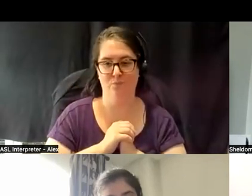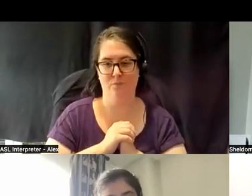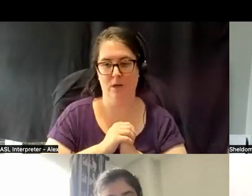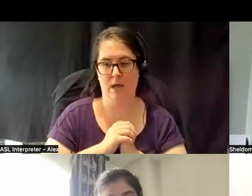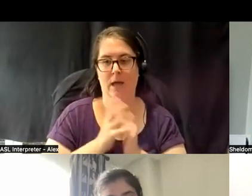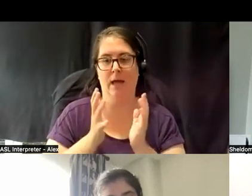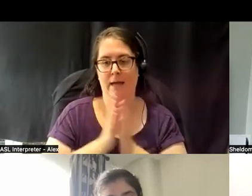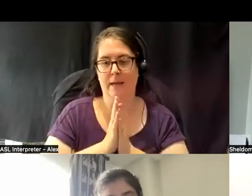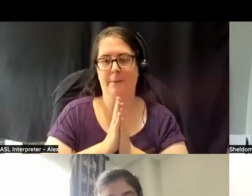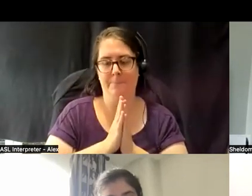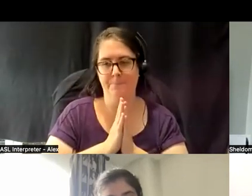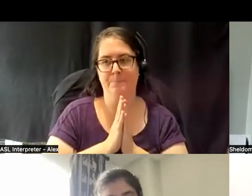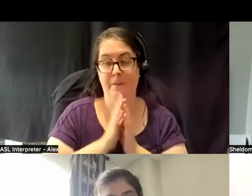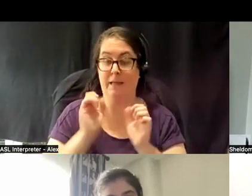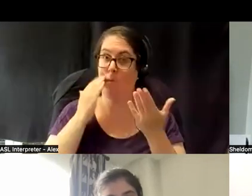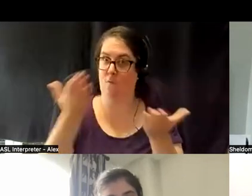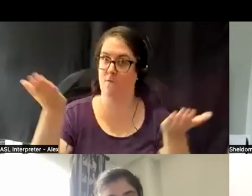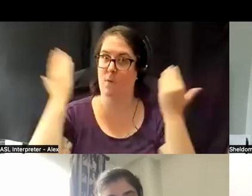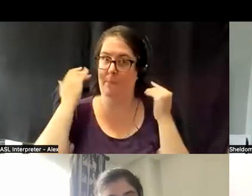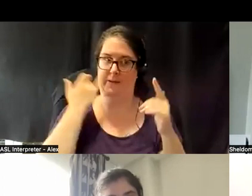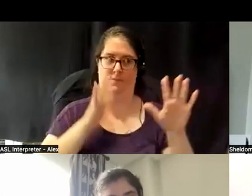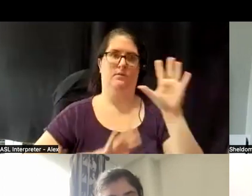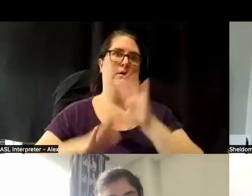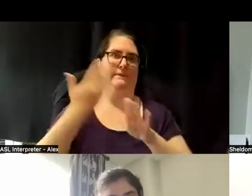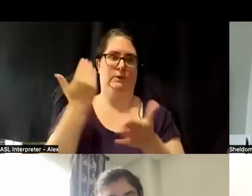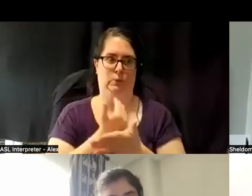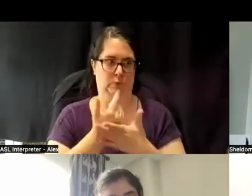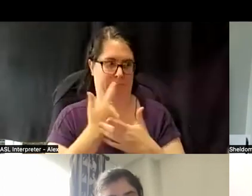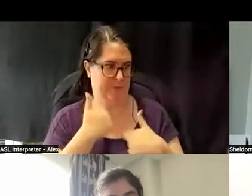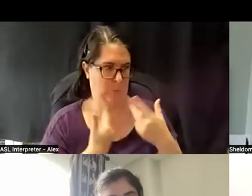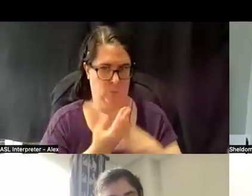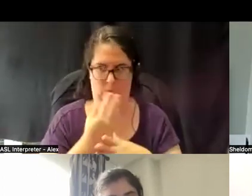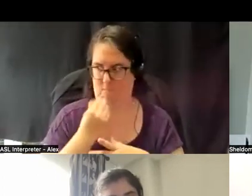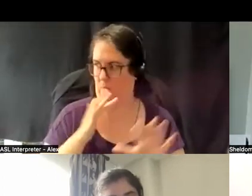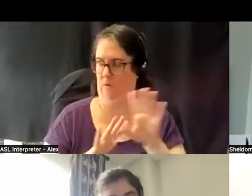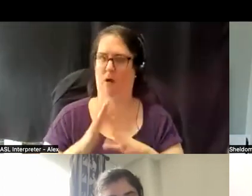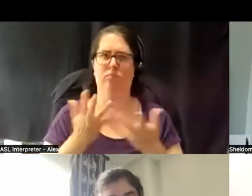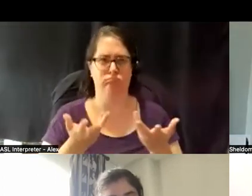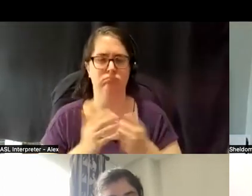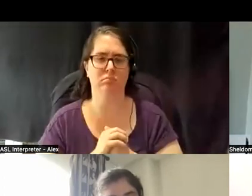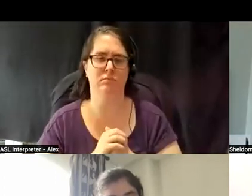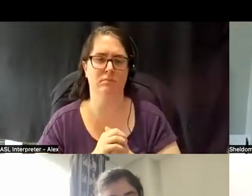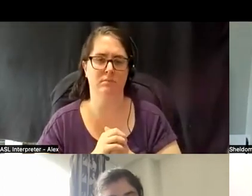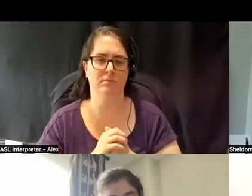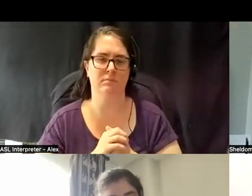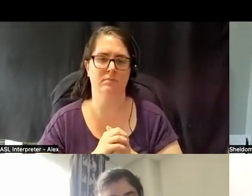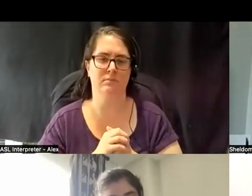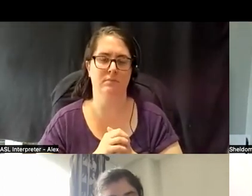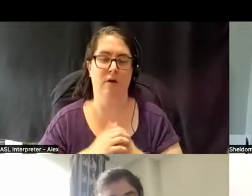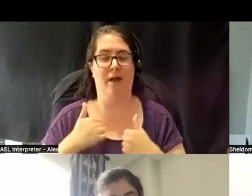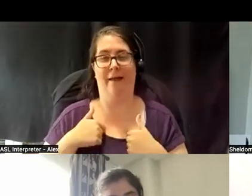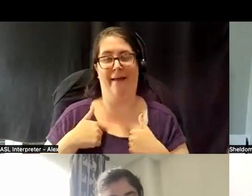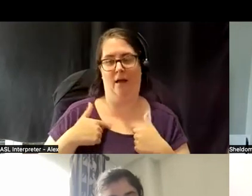It could be daunting, I imagine, for people who are not familiar. And it's funny you say that too. Like I don't want to talk too much because I